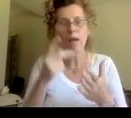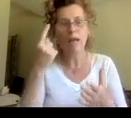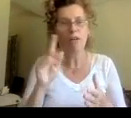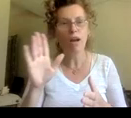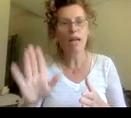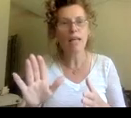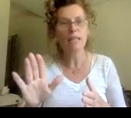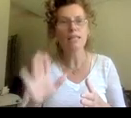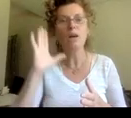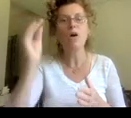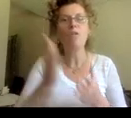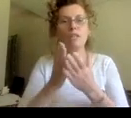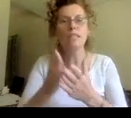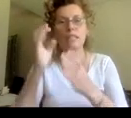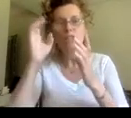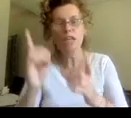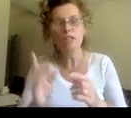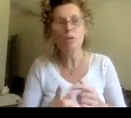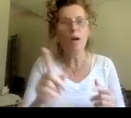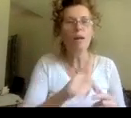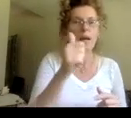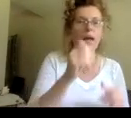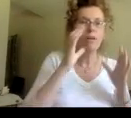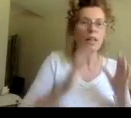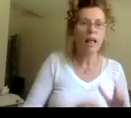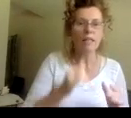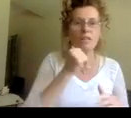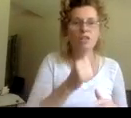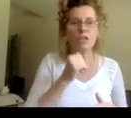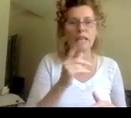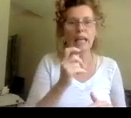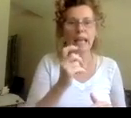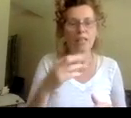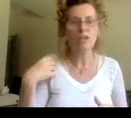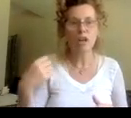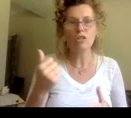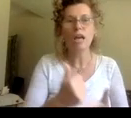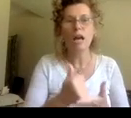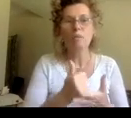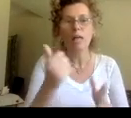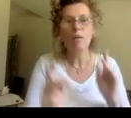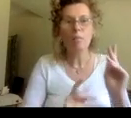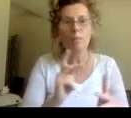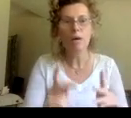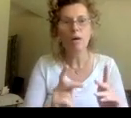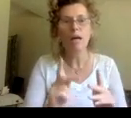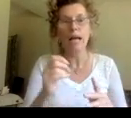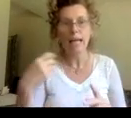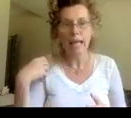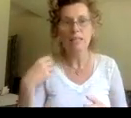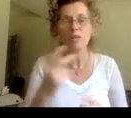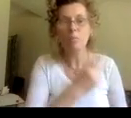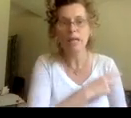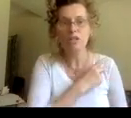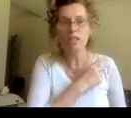his overseas education. And one of my other clients, she's a cancer coach, and she now helps other people, cancer patients. And